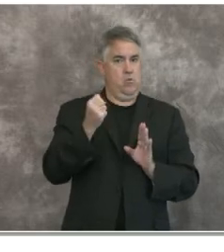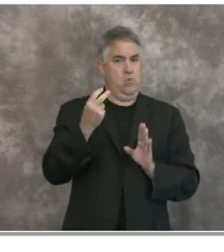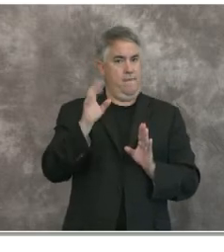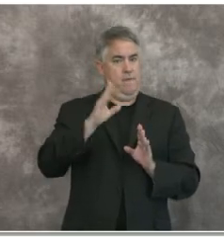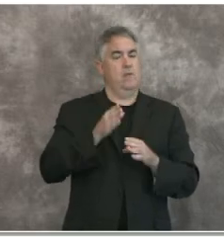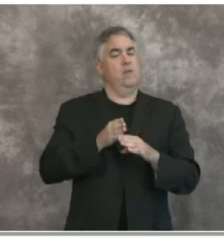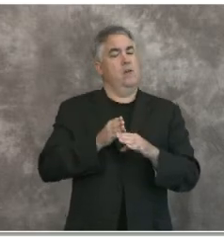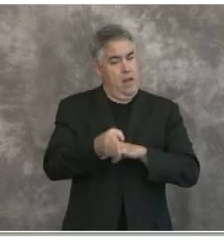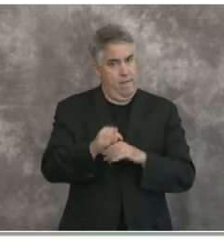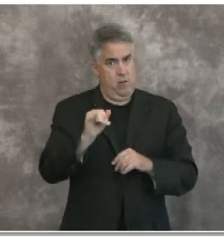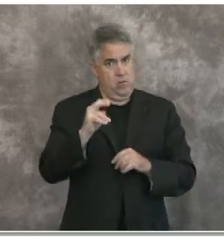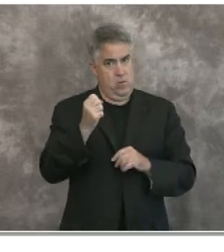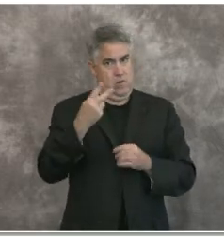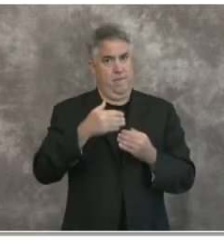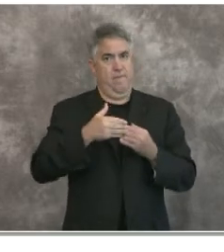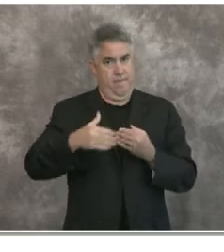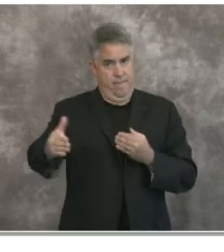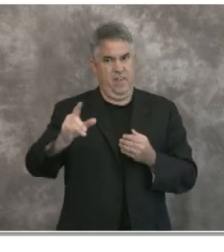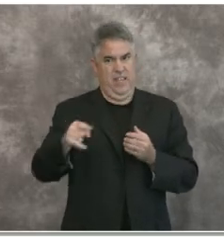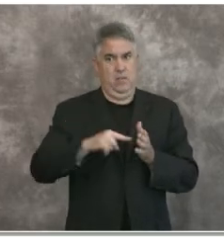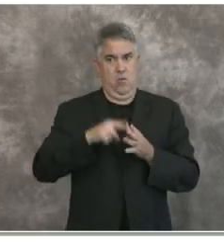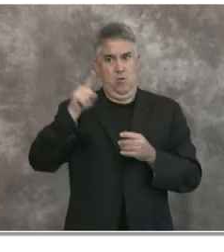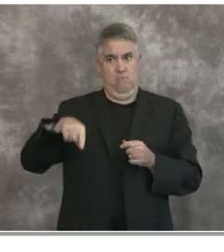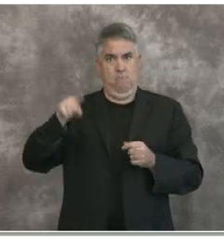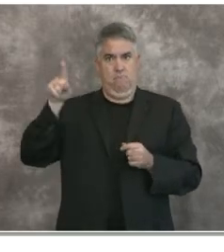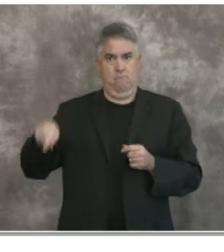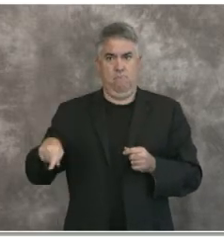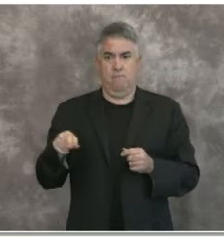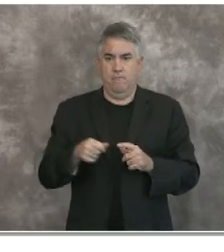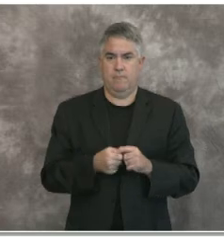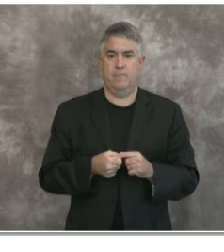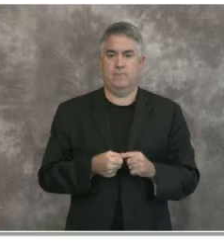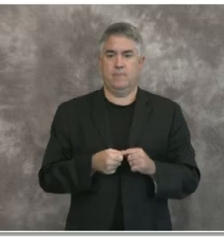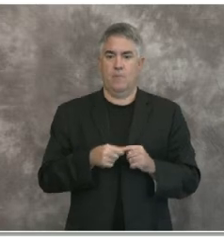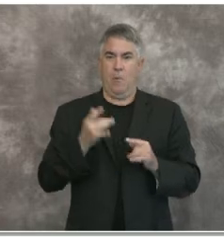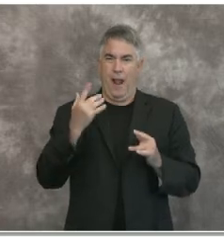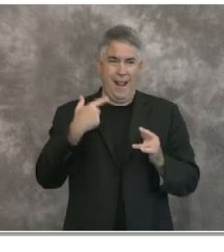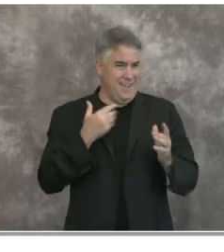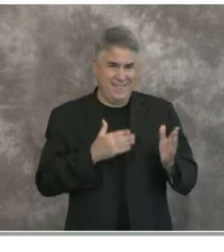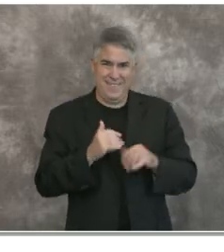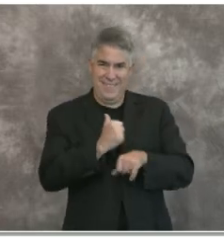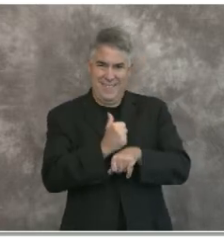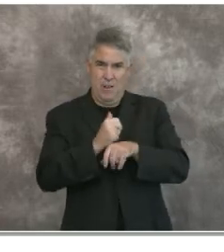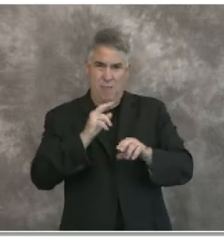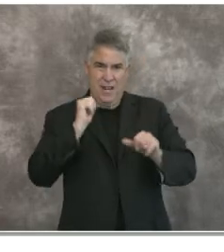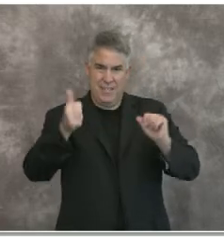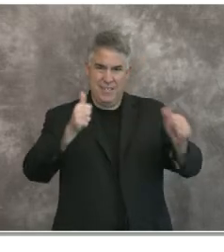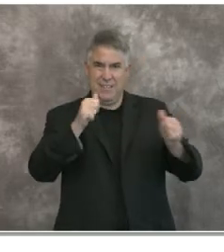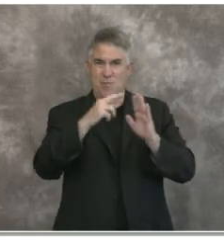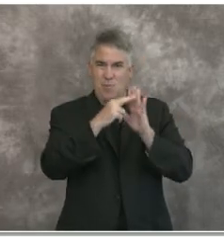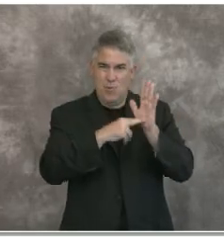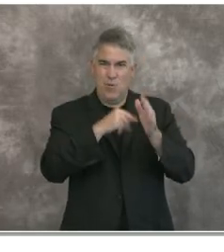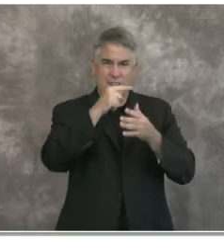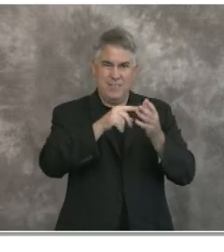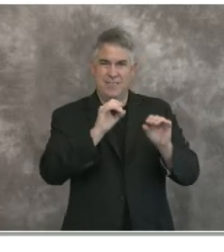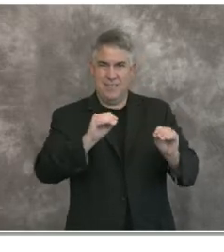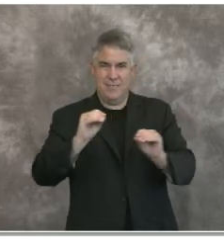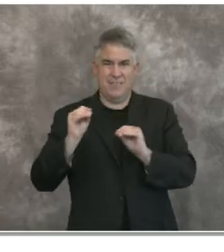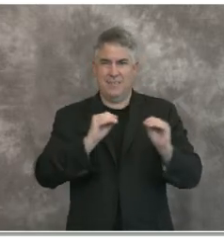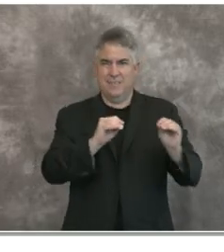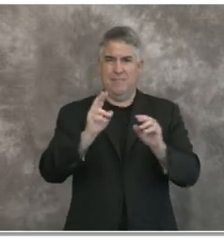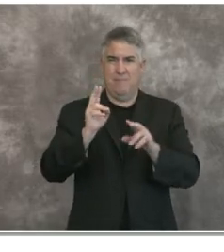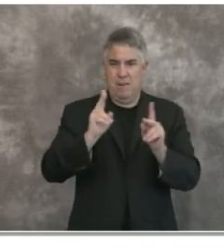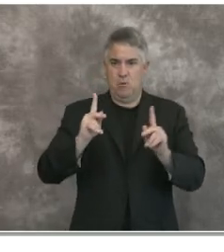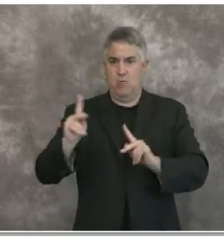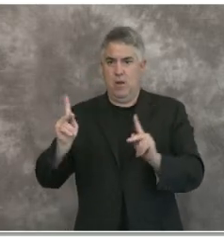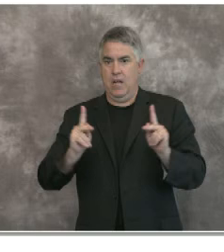look at that guidance, look at our safe reopening plan on our county website, and begin the thought process to prepare to move no sooner than